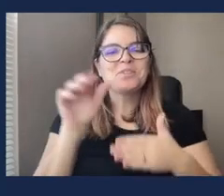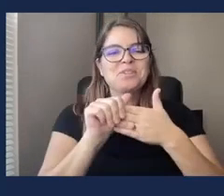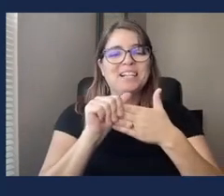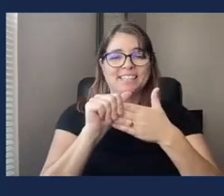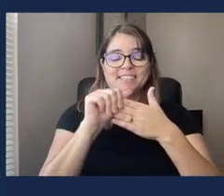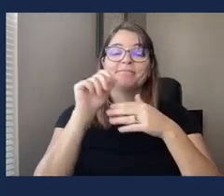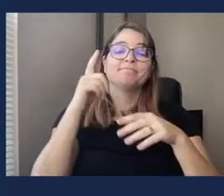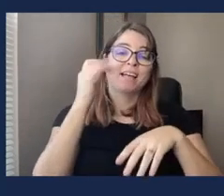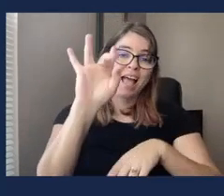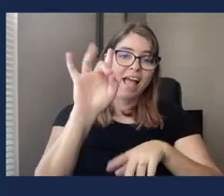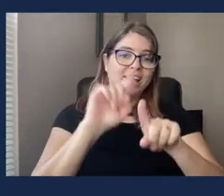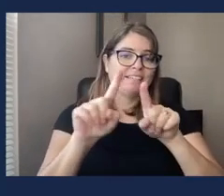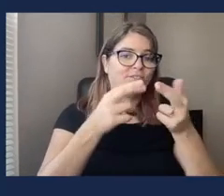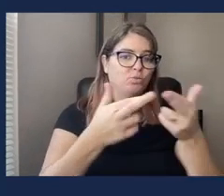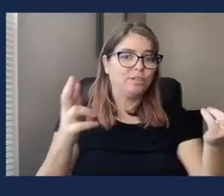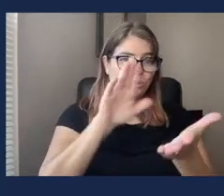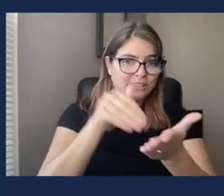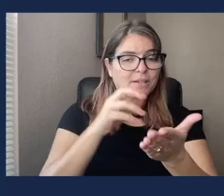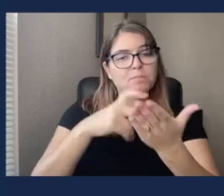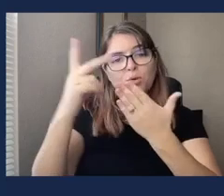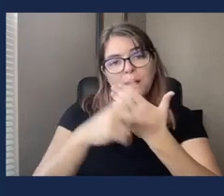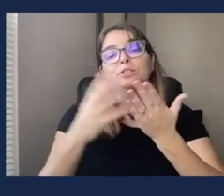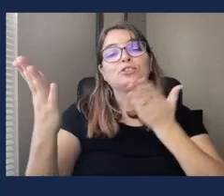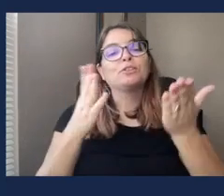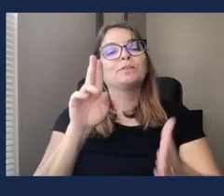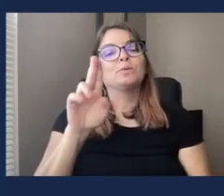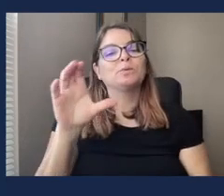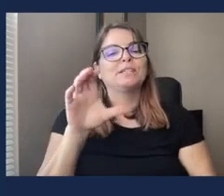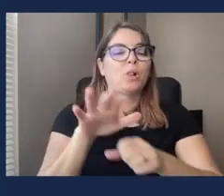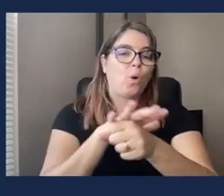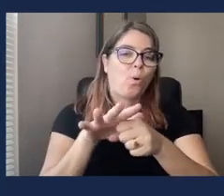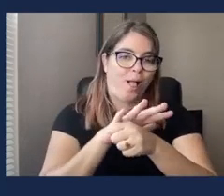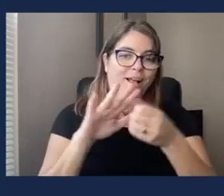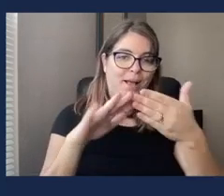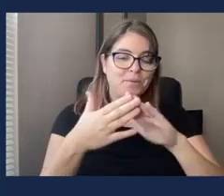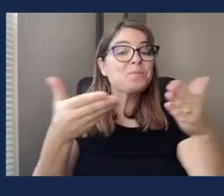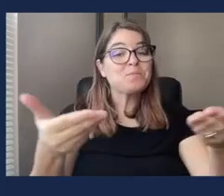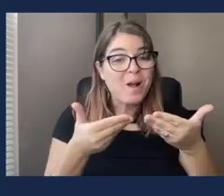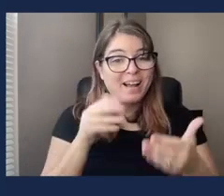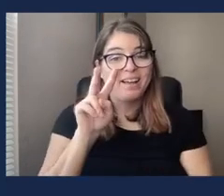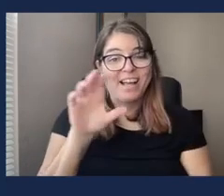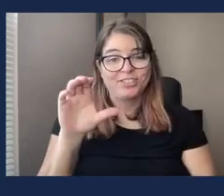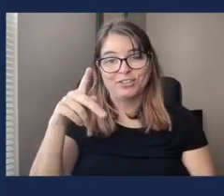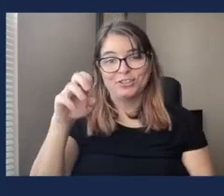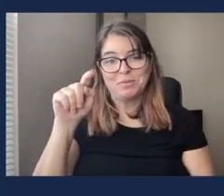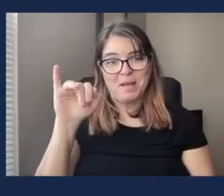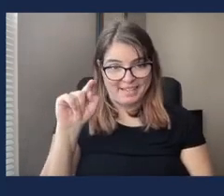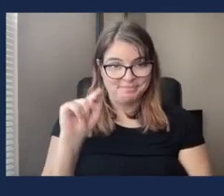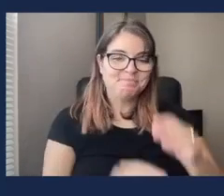resource centers and programs serving the UC San Diego local community. Welcome, Vice Chancellor Pettit.